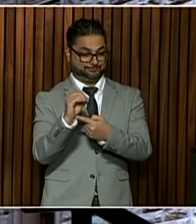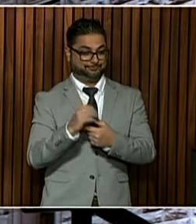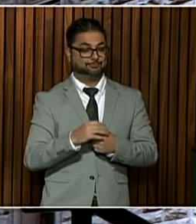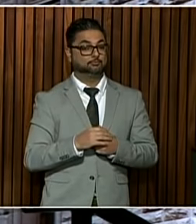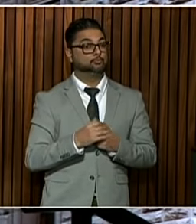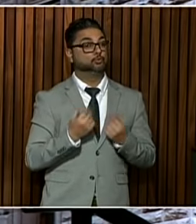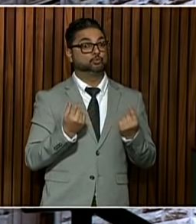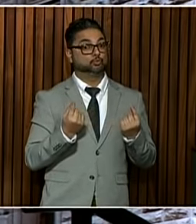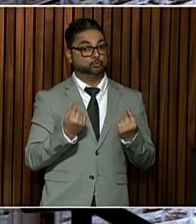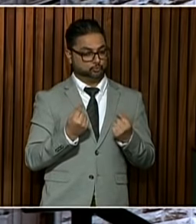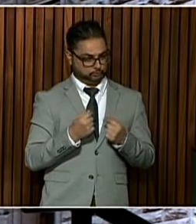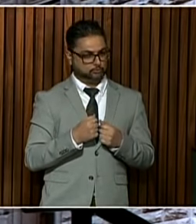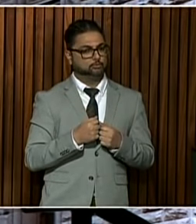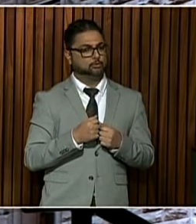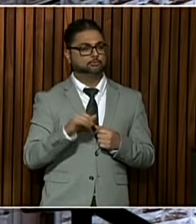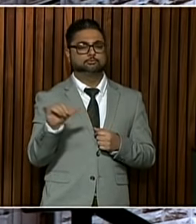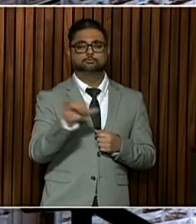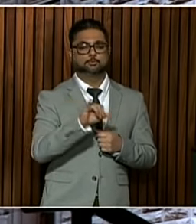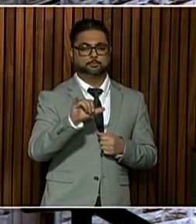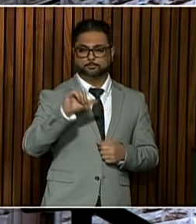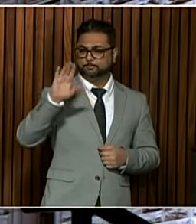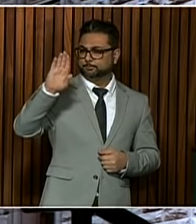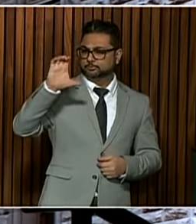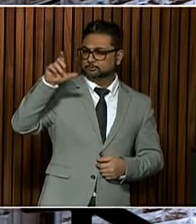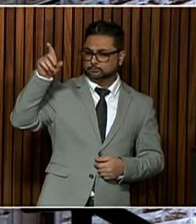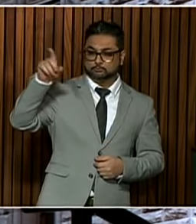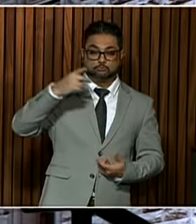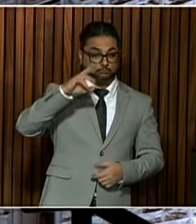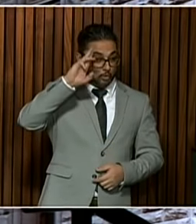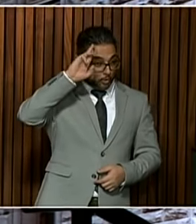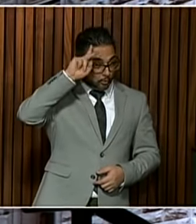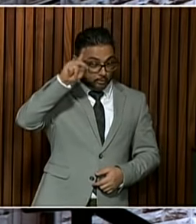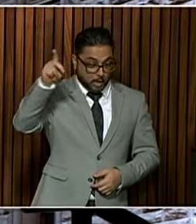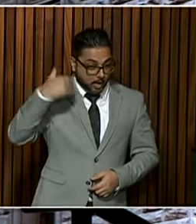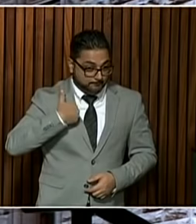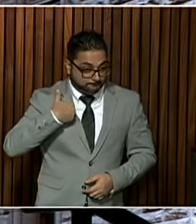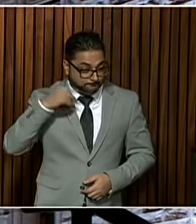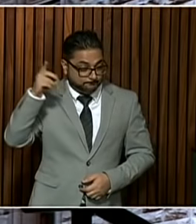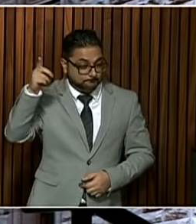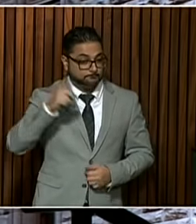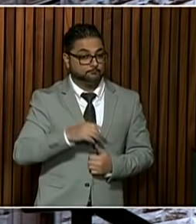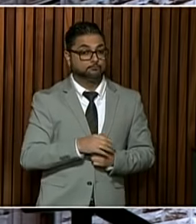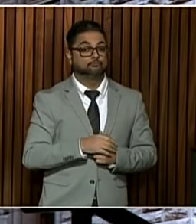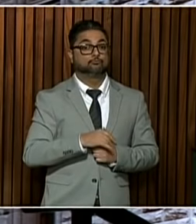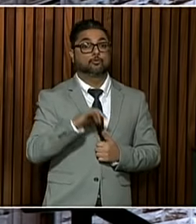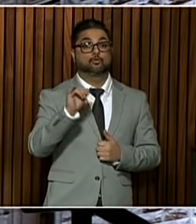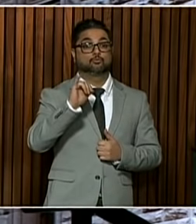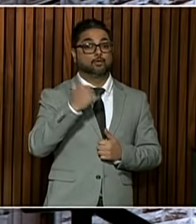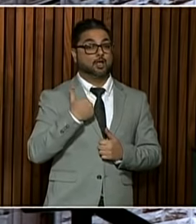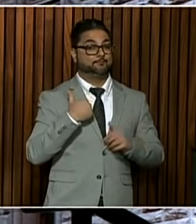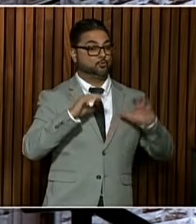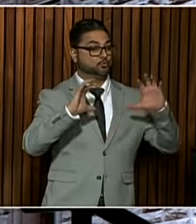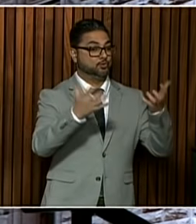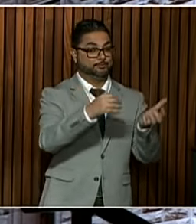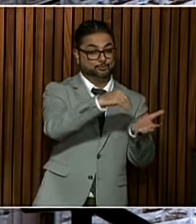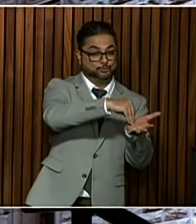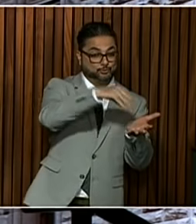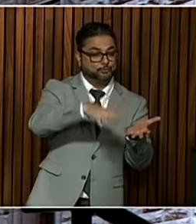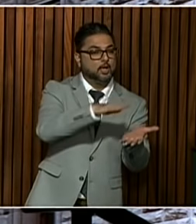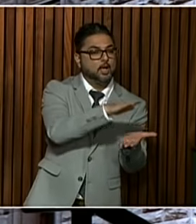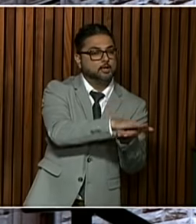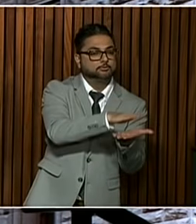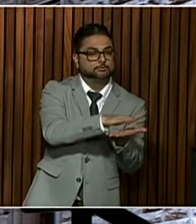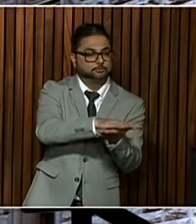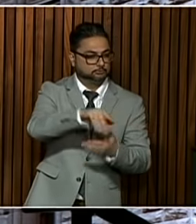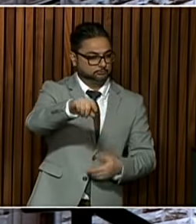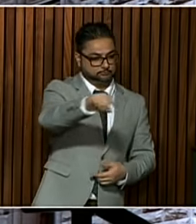similar to the BC model, what the UK is doing. We also have a group of academics with with